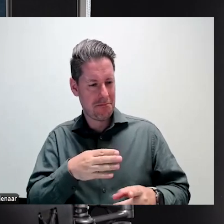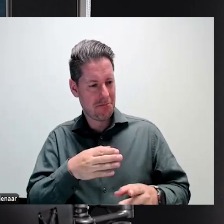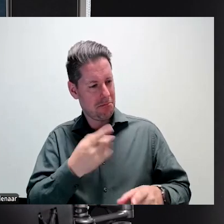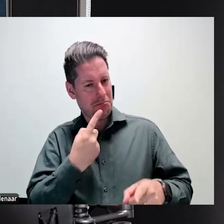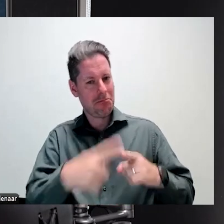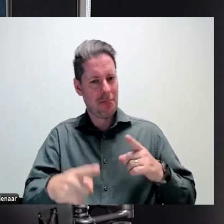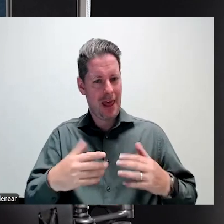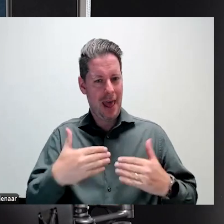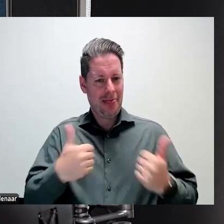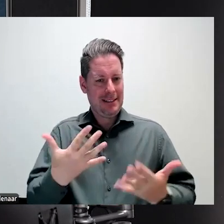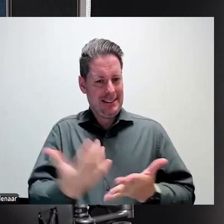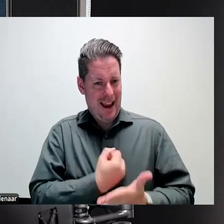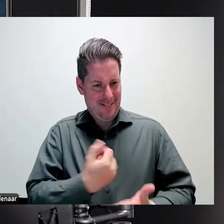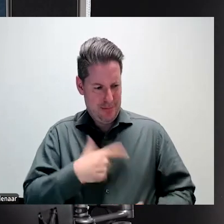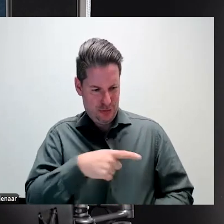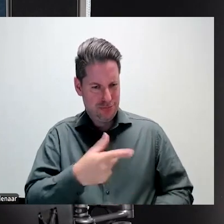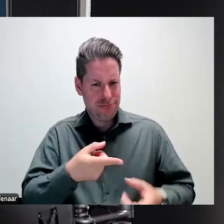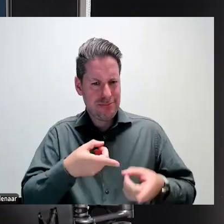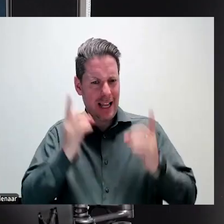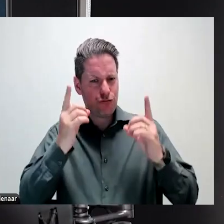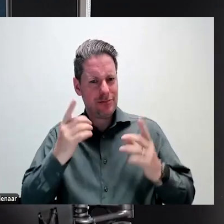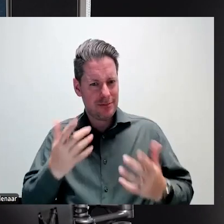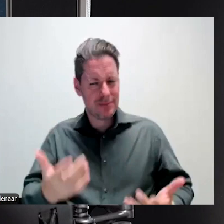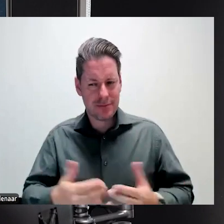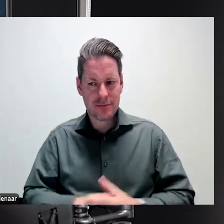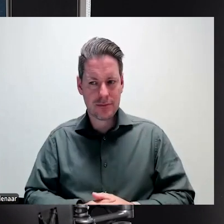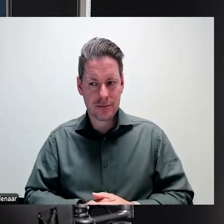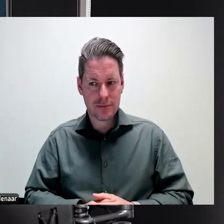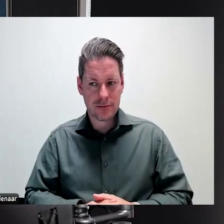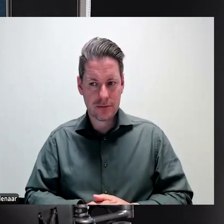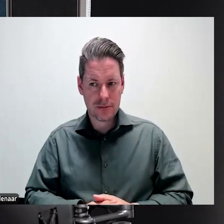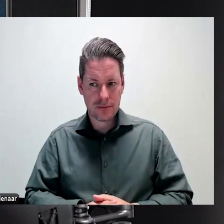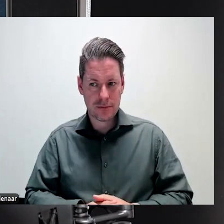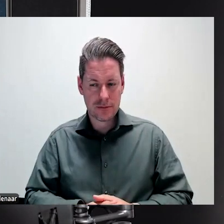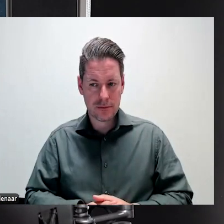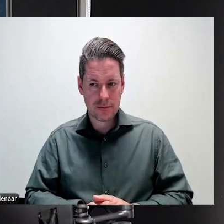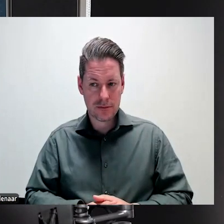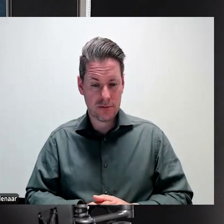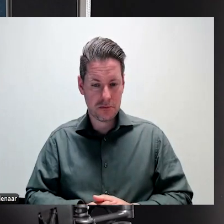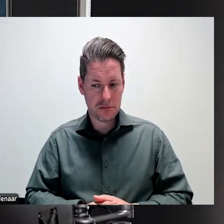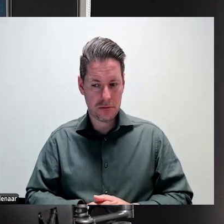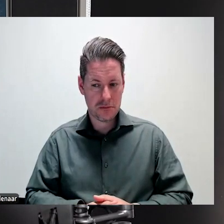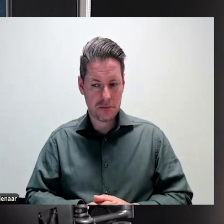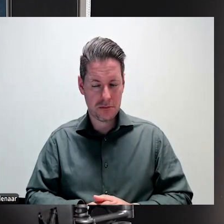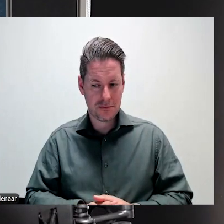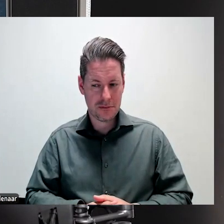And Father said, he'll look after himself. He can feel his way around. He's got